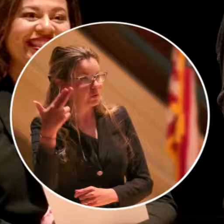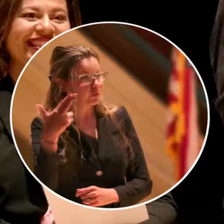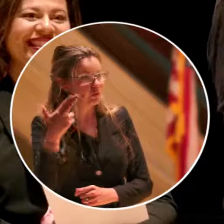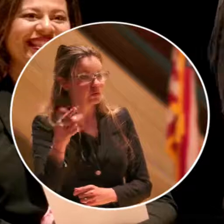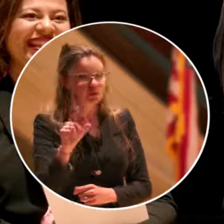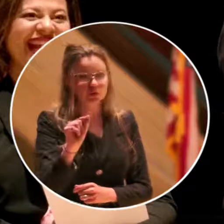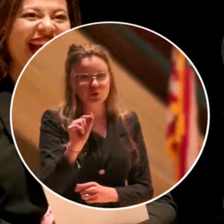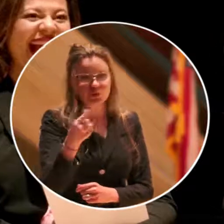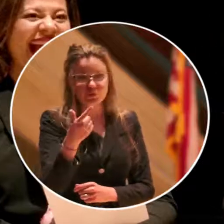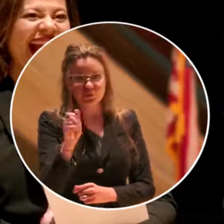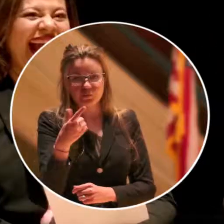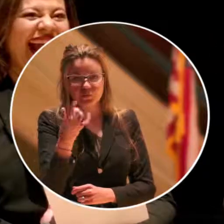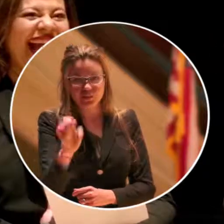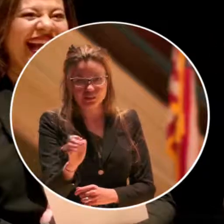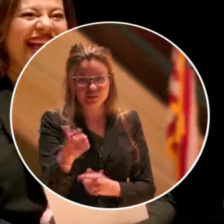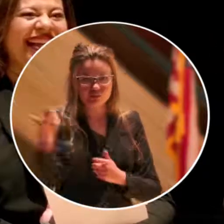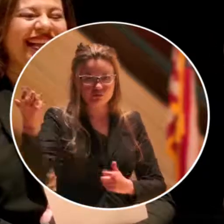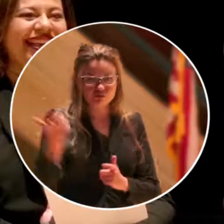out.